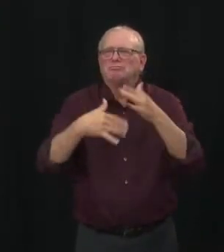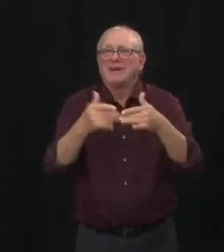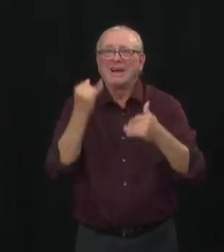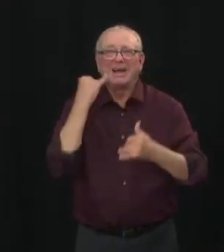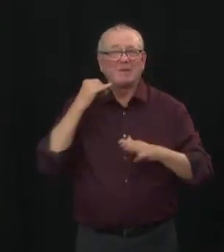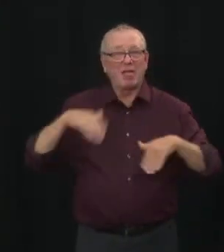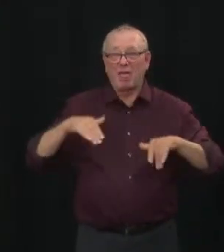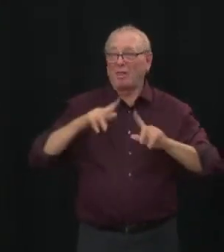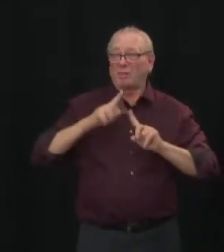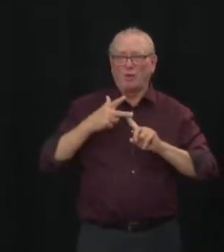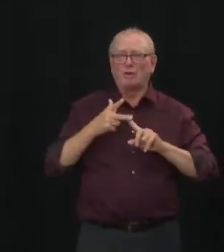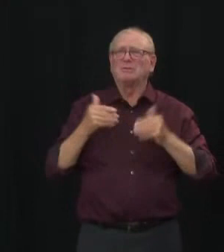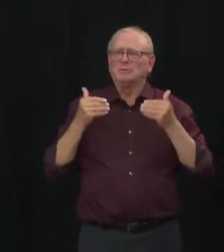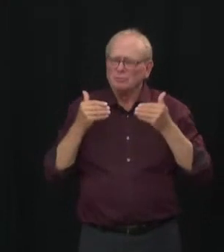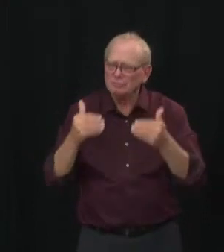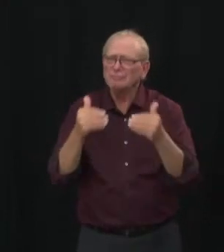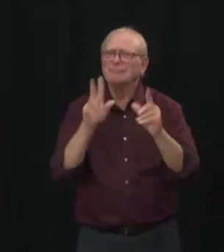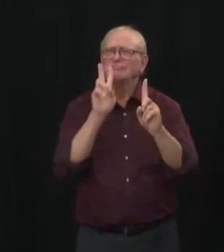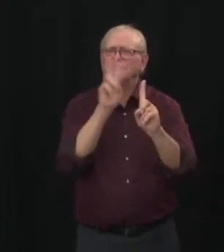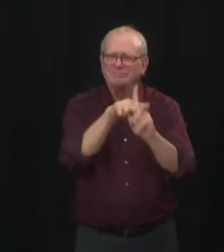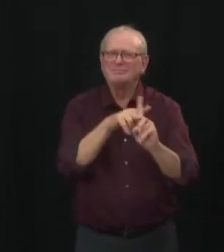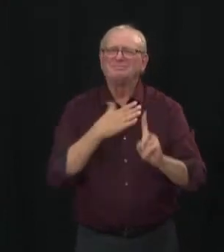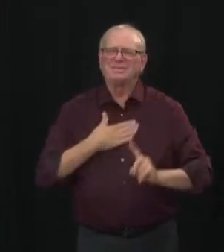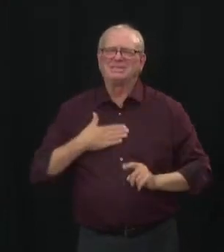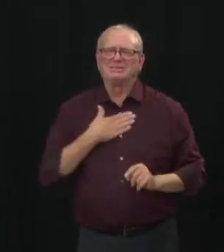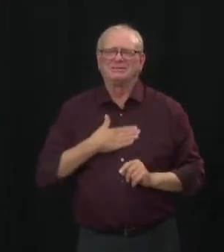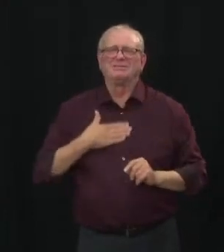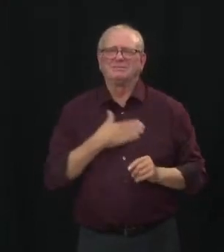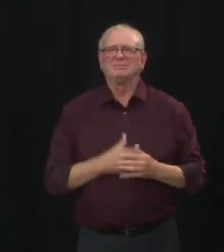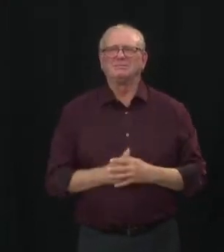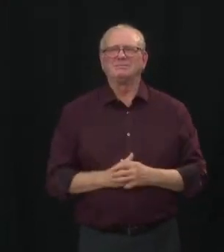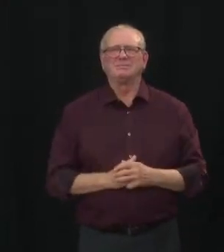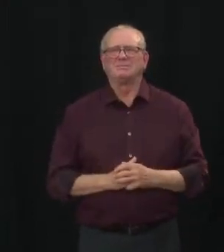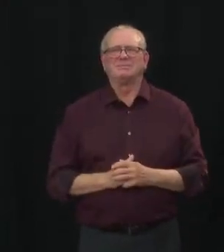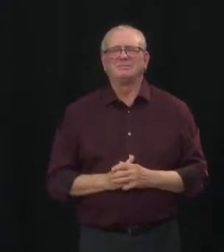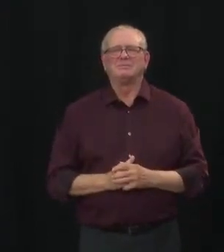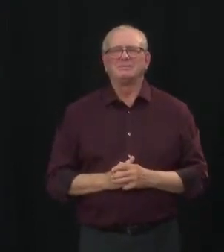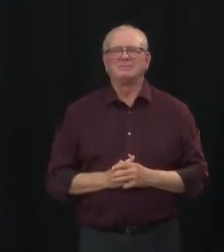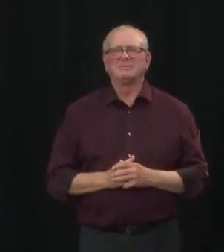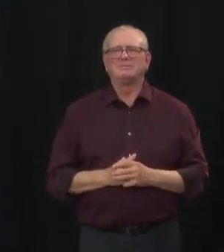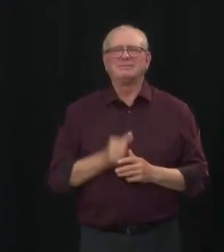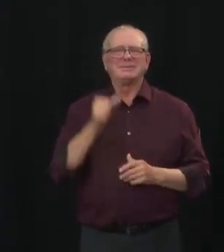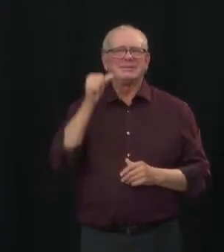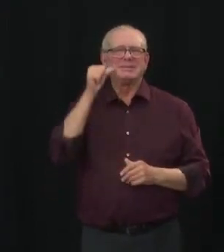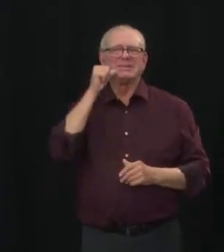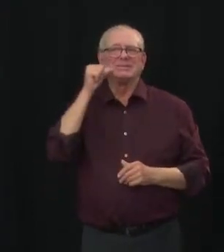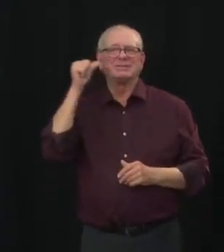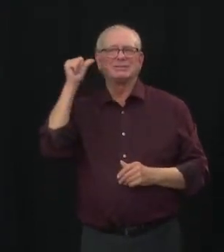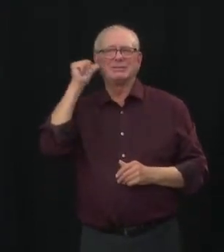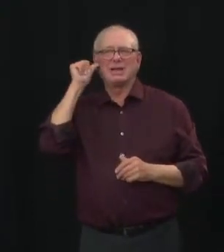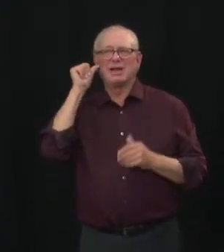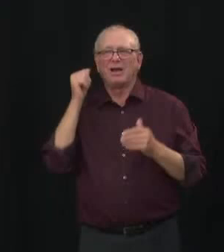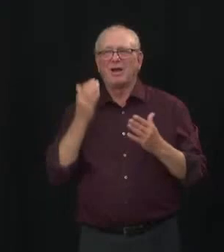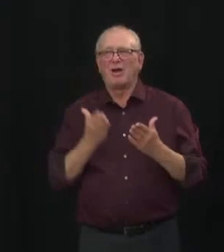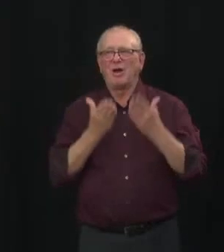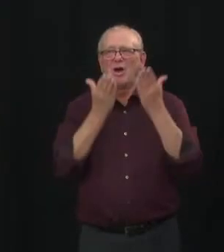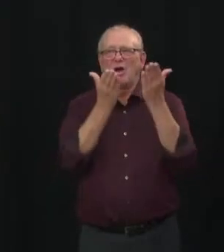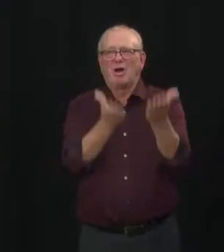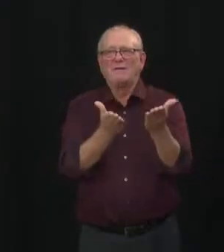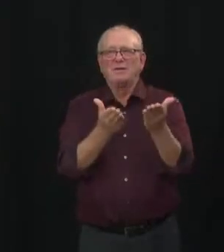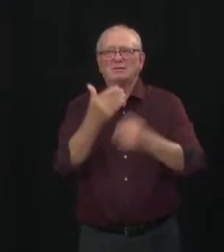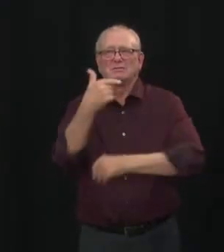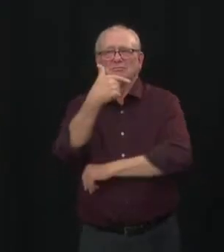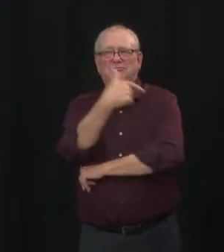eligible. Yesterday, we also began offering Nuvaxovid, a non-mRNA